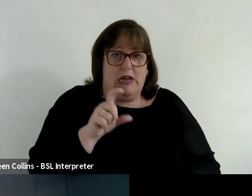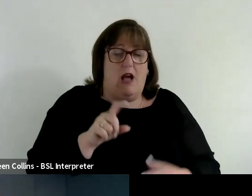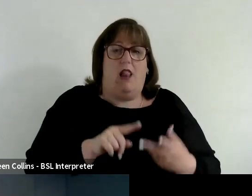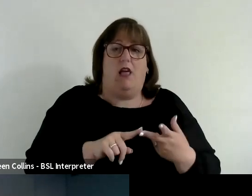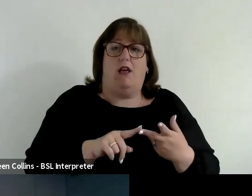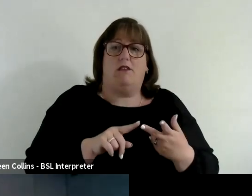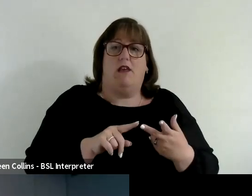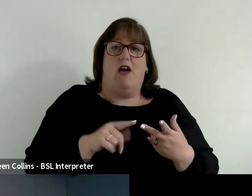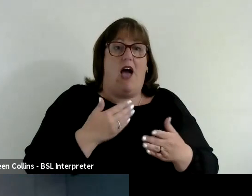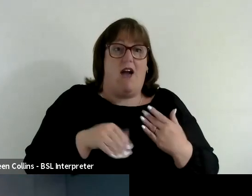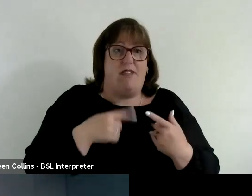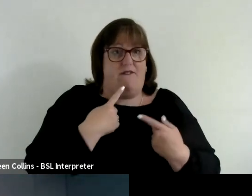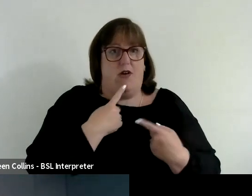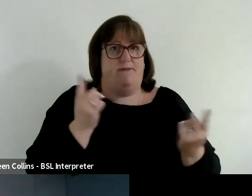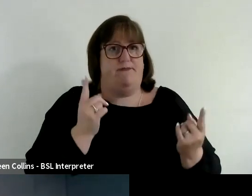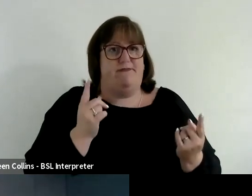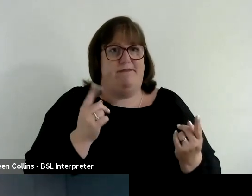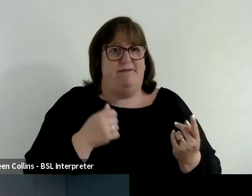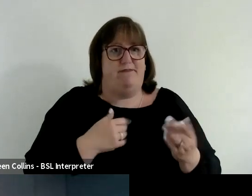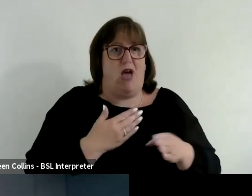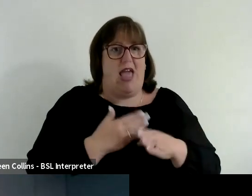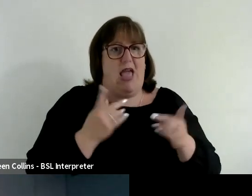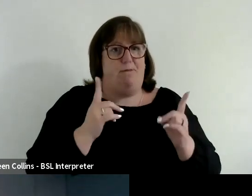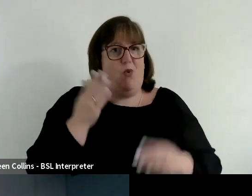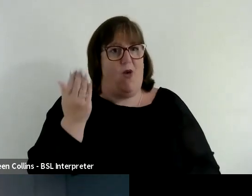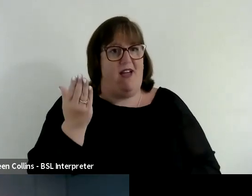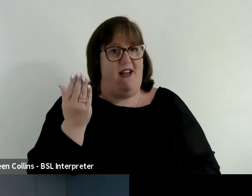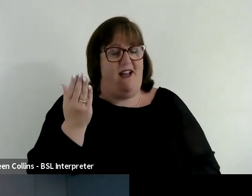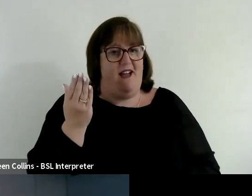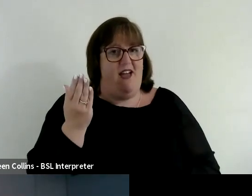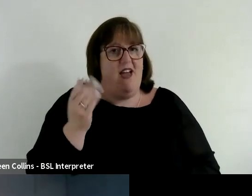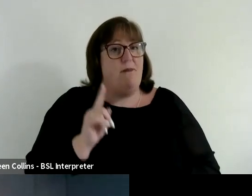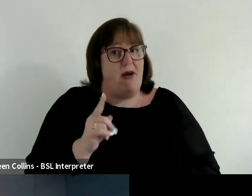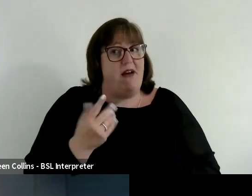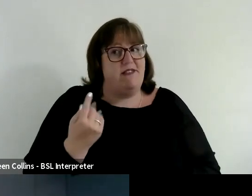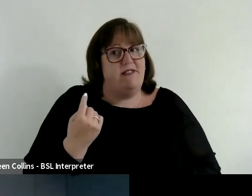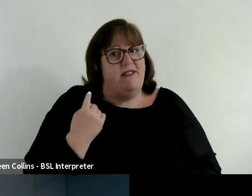me. But it was actually when I was